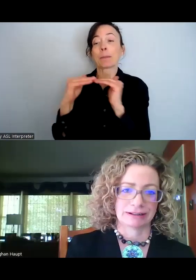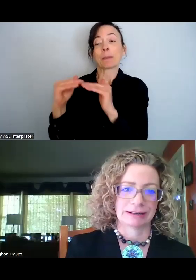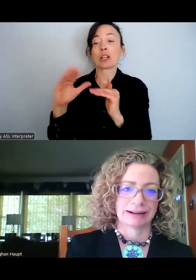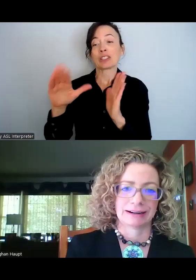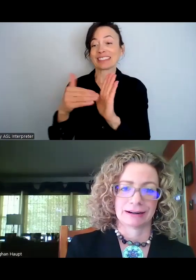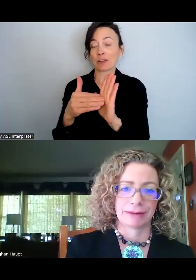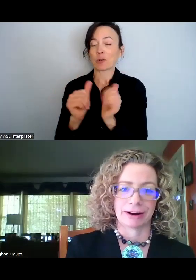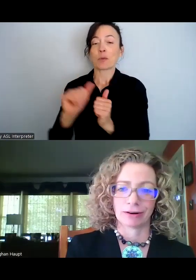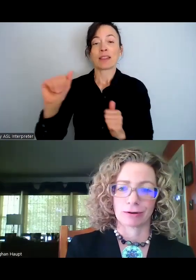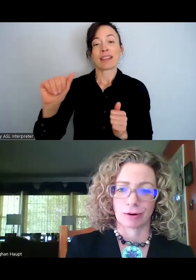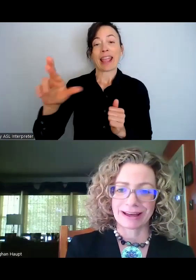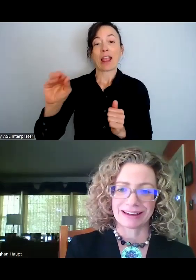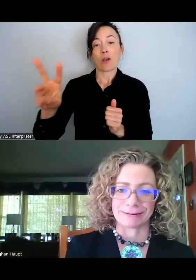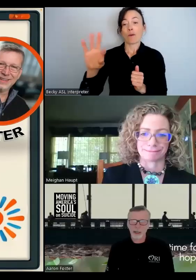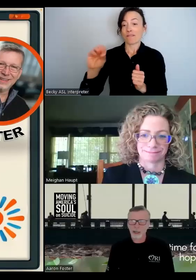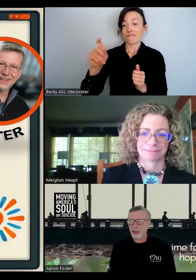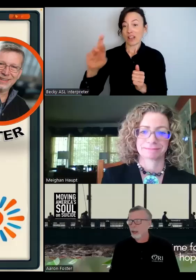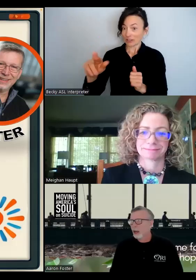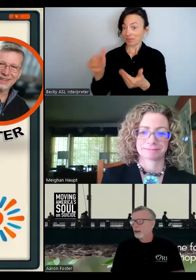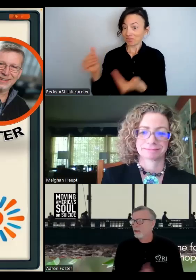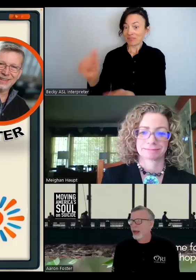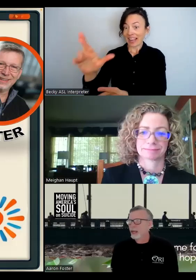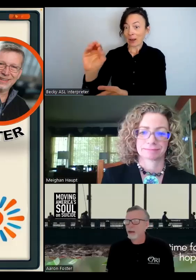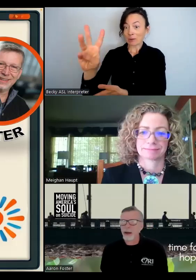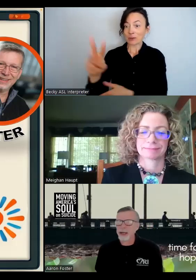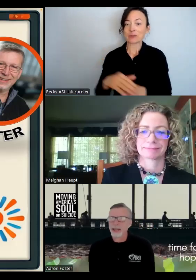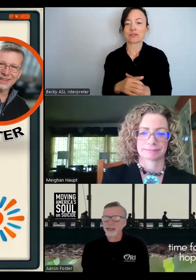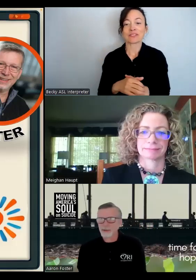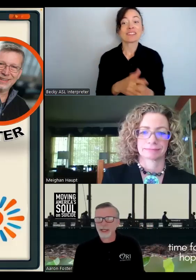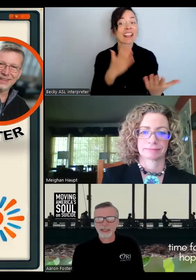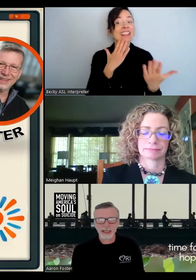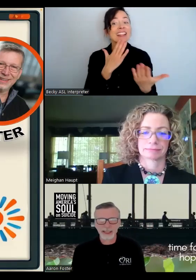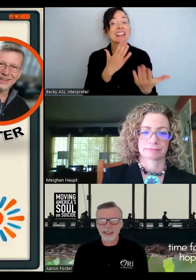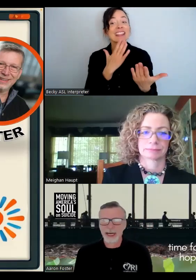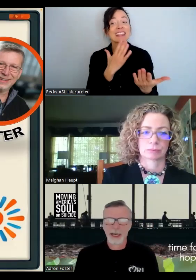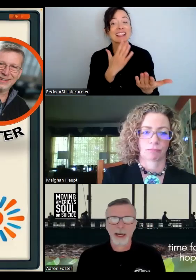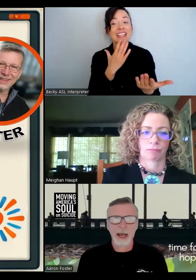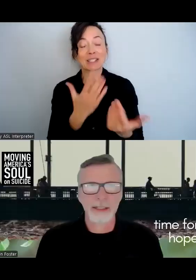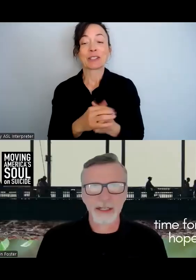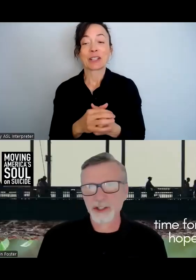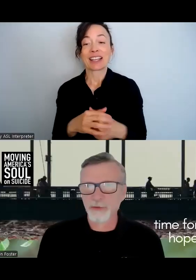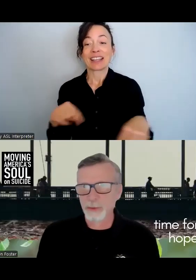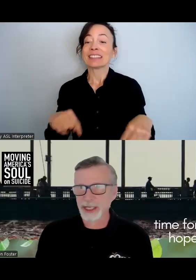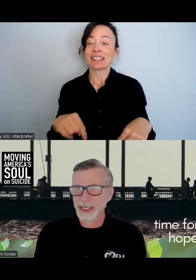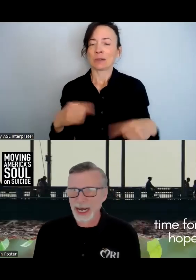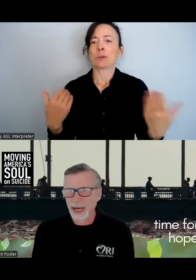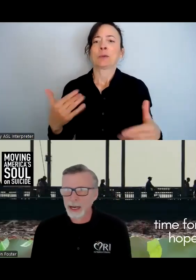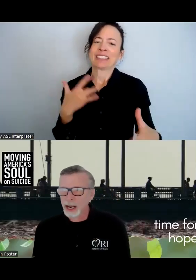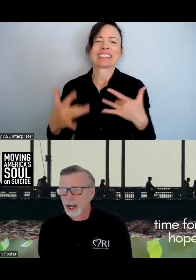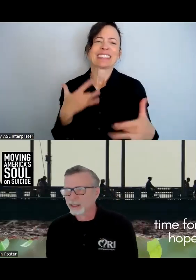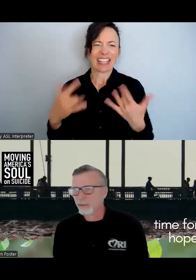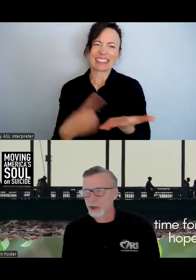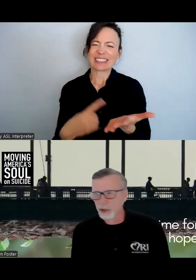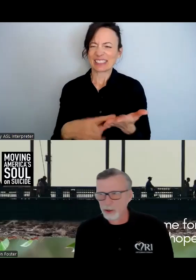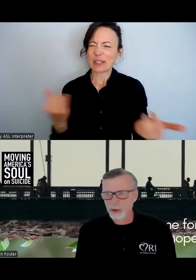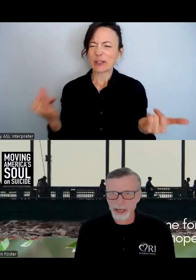Foster. Arrow, go ahead. Thank you. And this really is an exciting discussion for me today